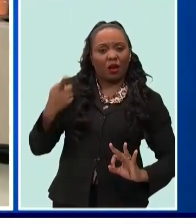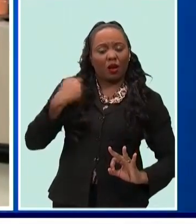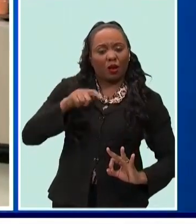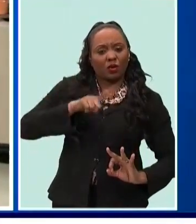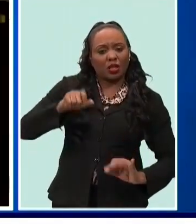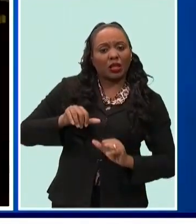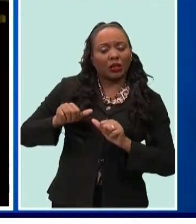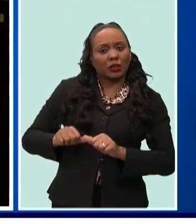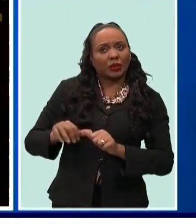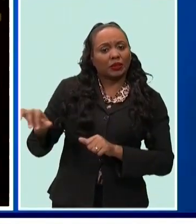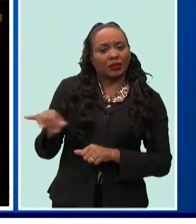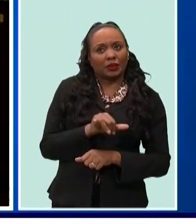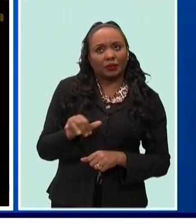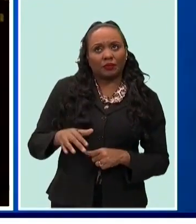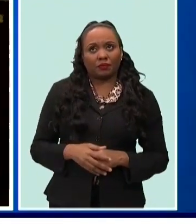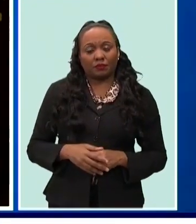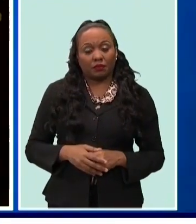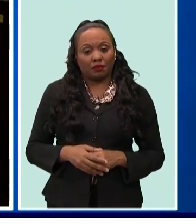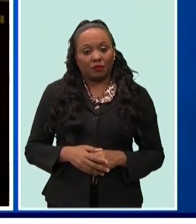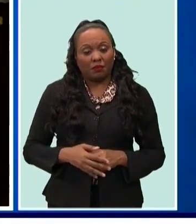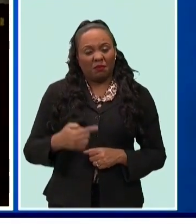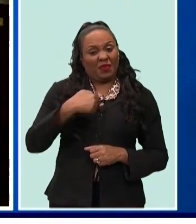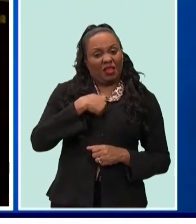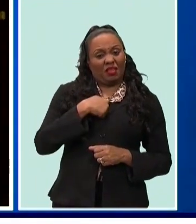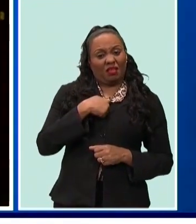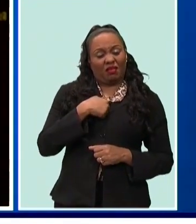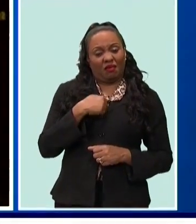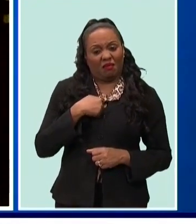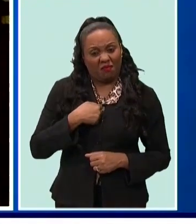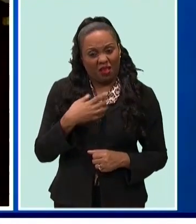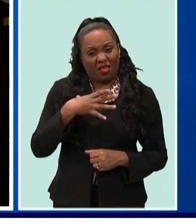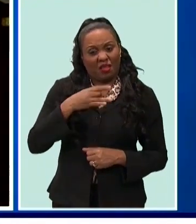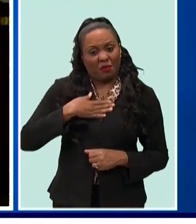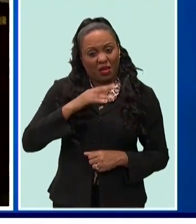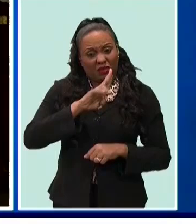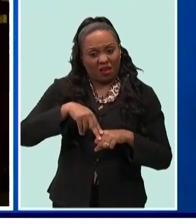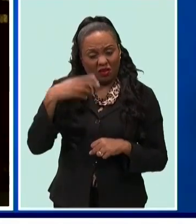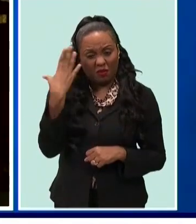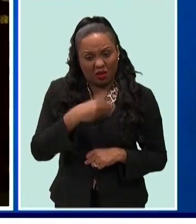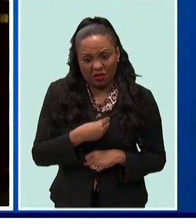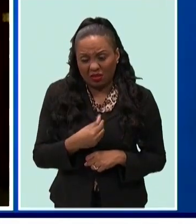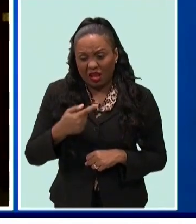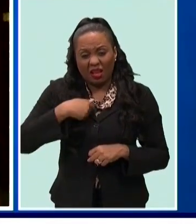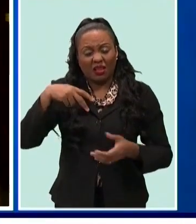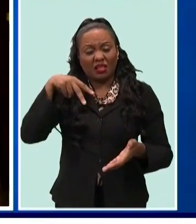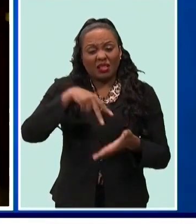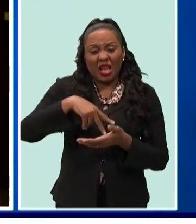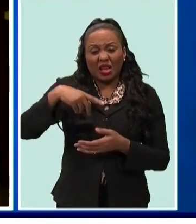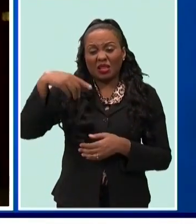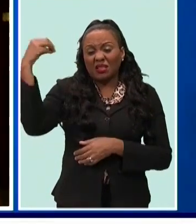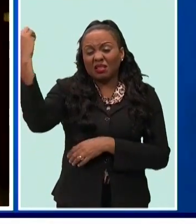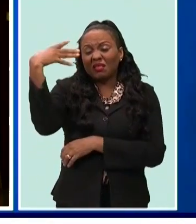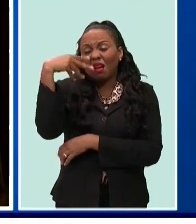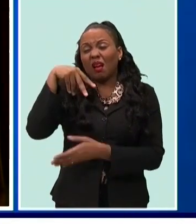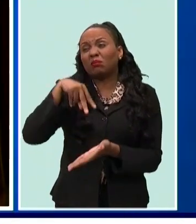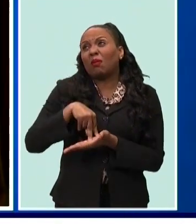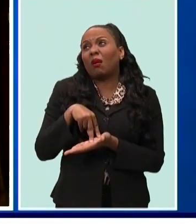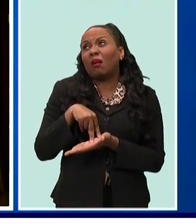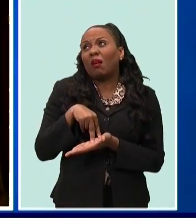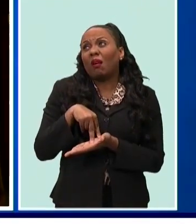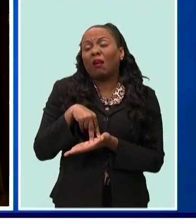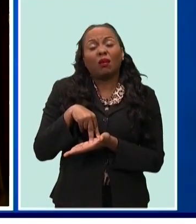wants us to be. For me, I am bleaching. God made me this way, and I live my natural beauty. It could force any sun the whole day and get blacker and blacker and blacker, and then you feel bad on